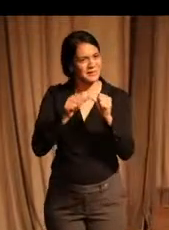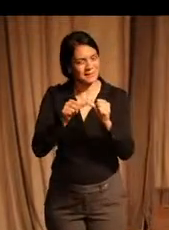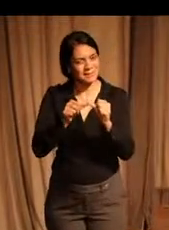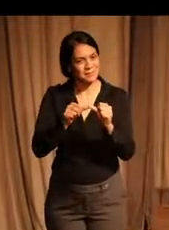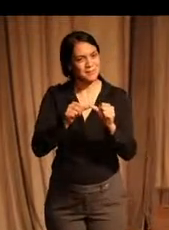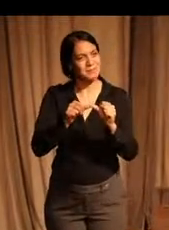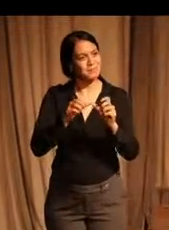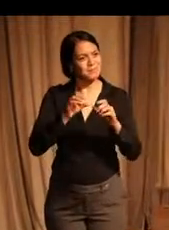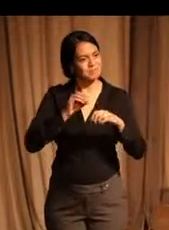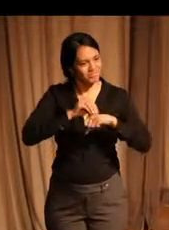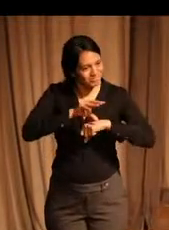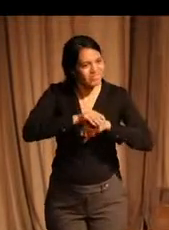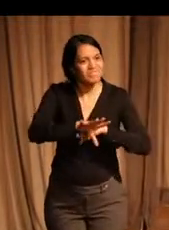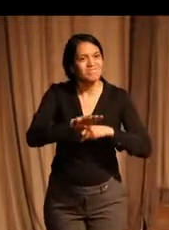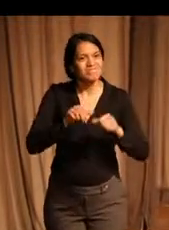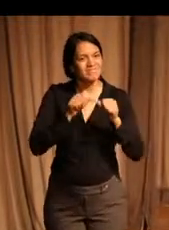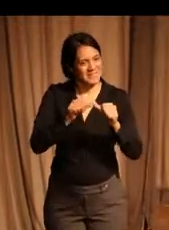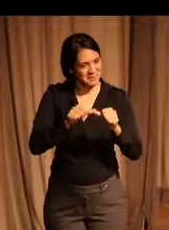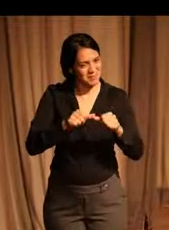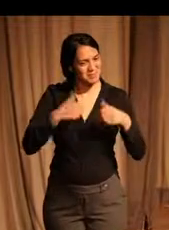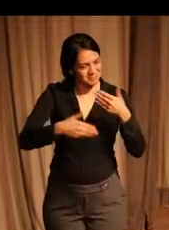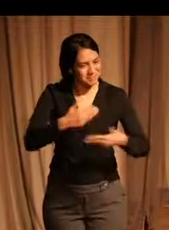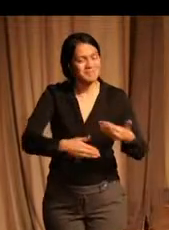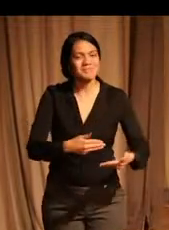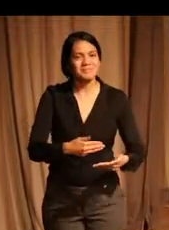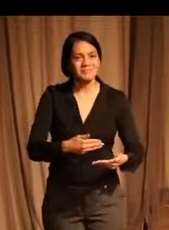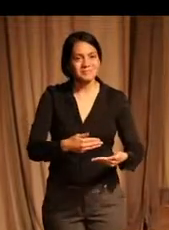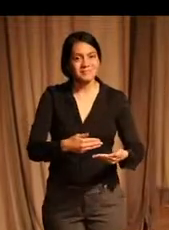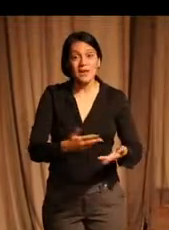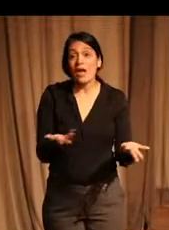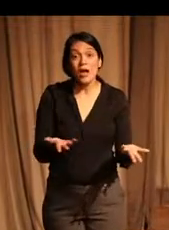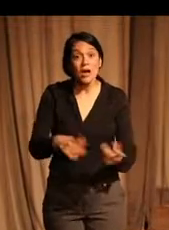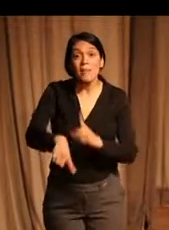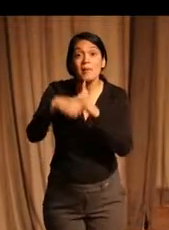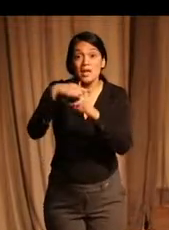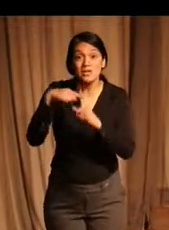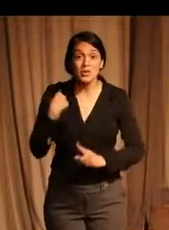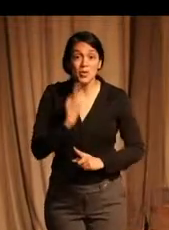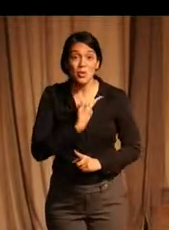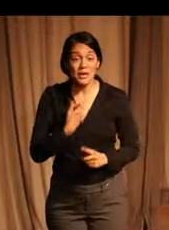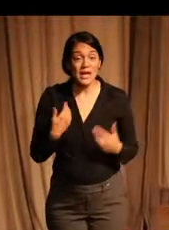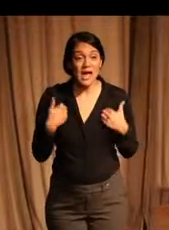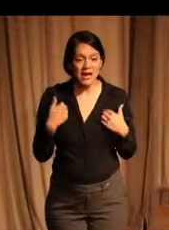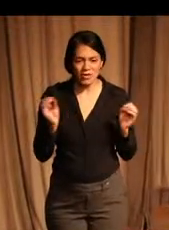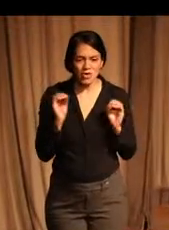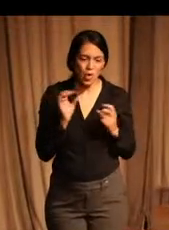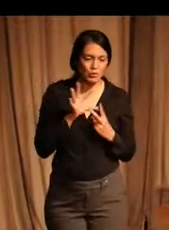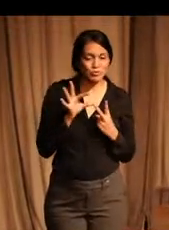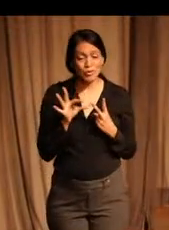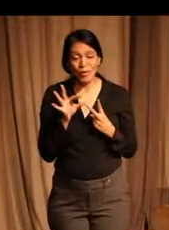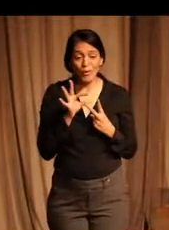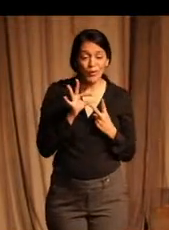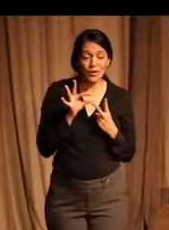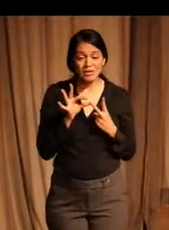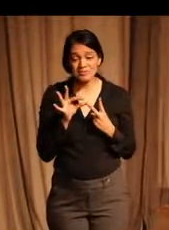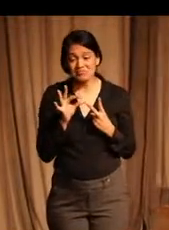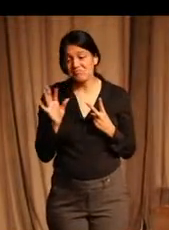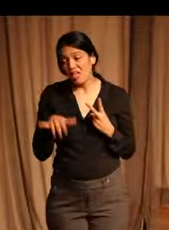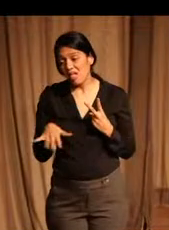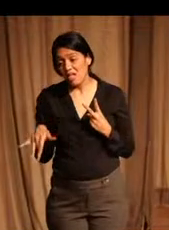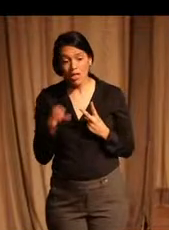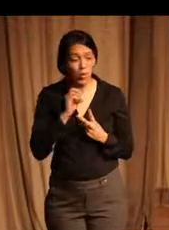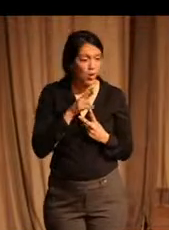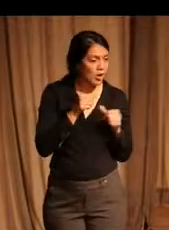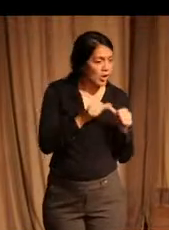I hope we have no choice anyway. No choice. Yeah. What about you, Natasha?